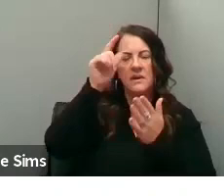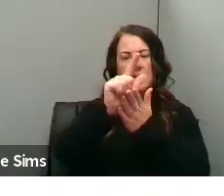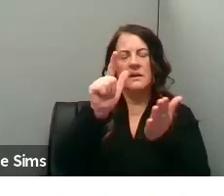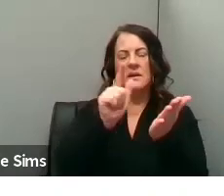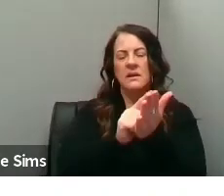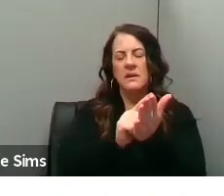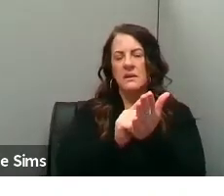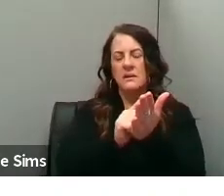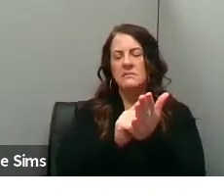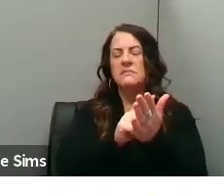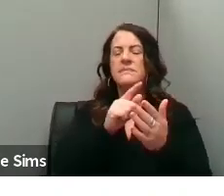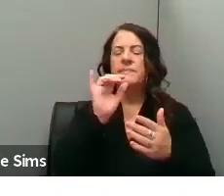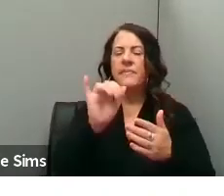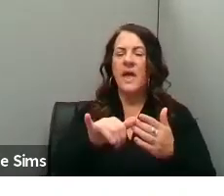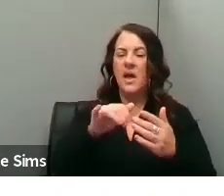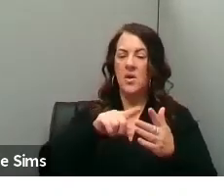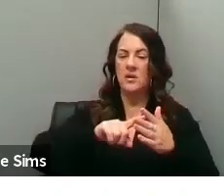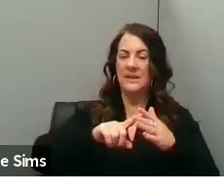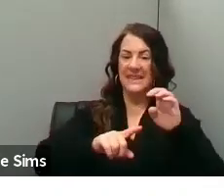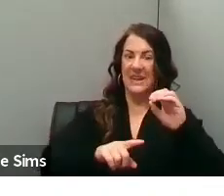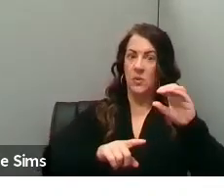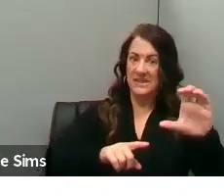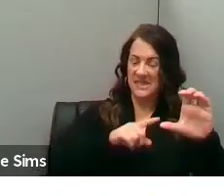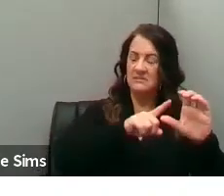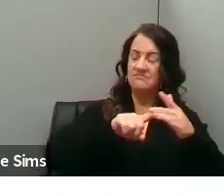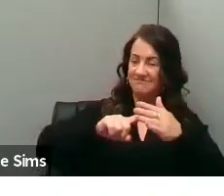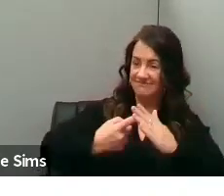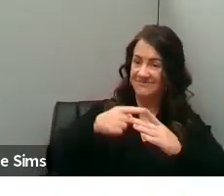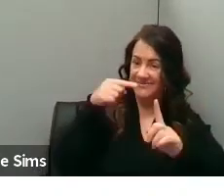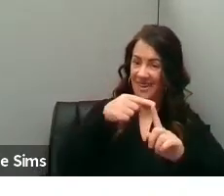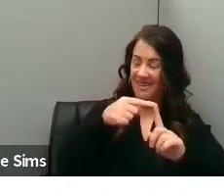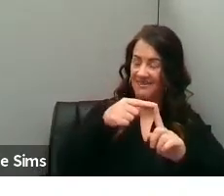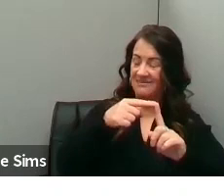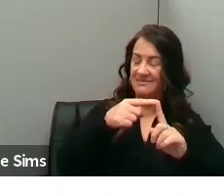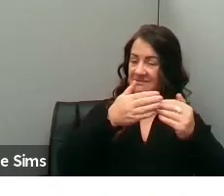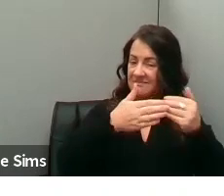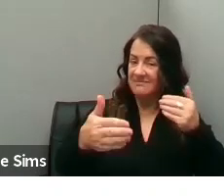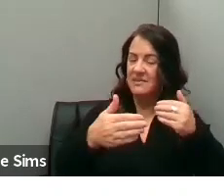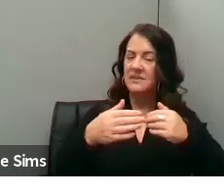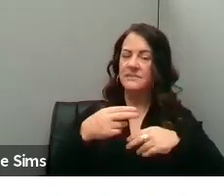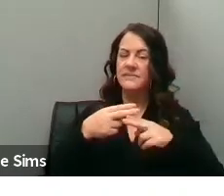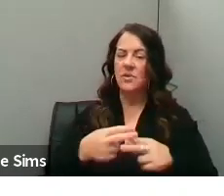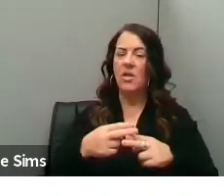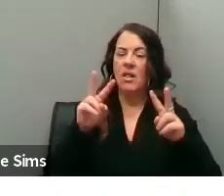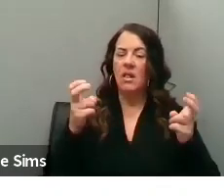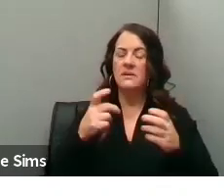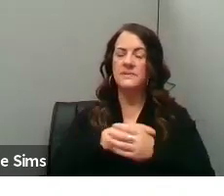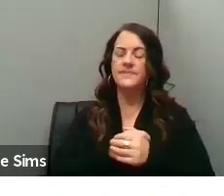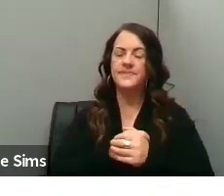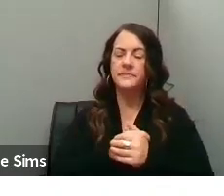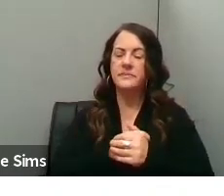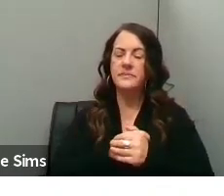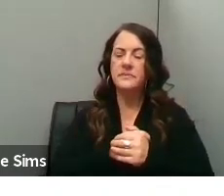administered and implemented by the EEOC are what we call a floor, not a ceiling to your civil rights,